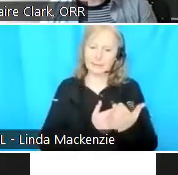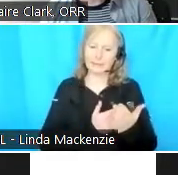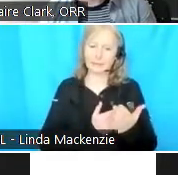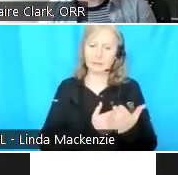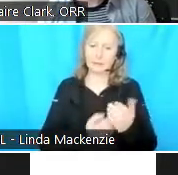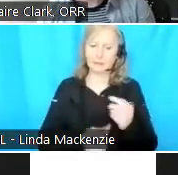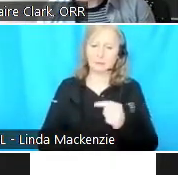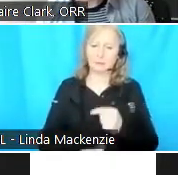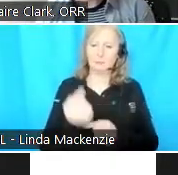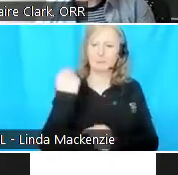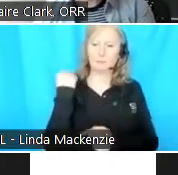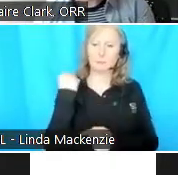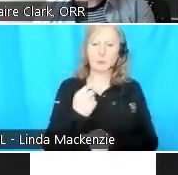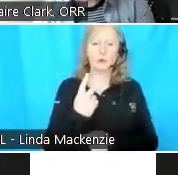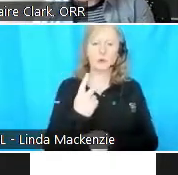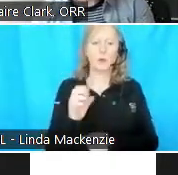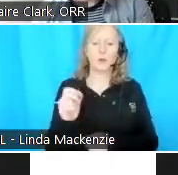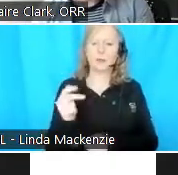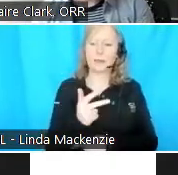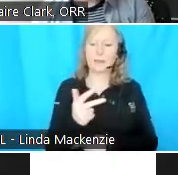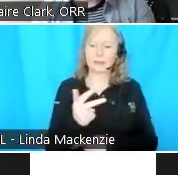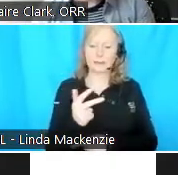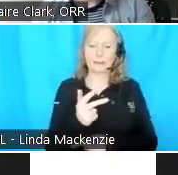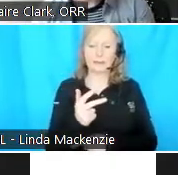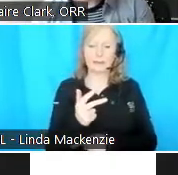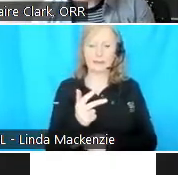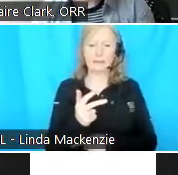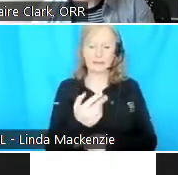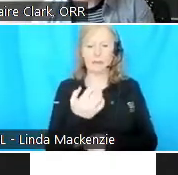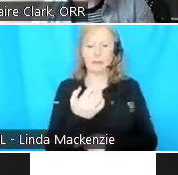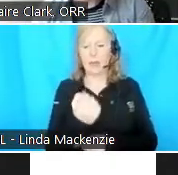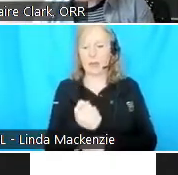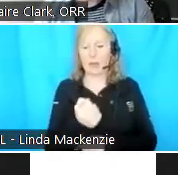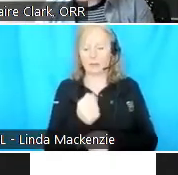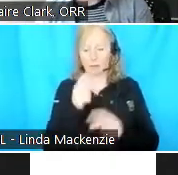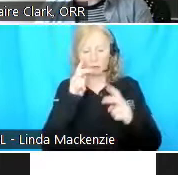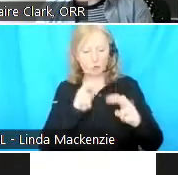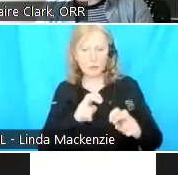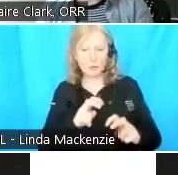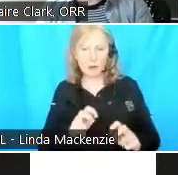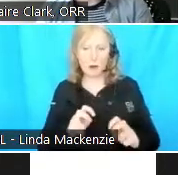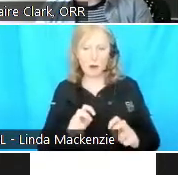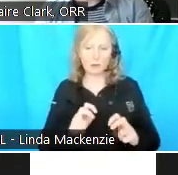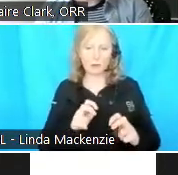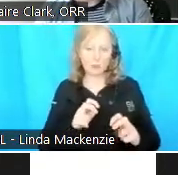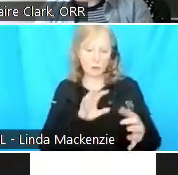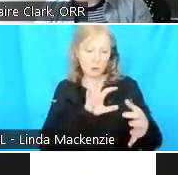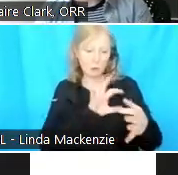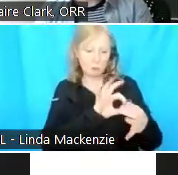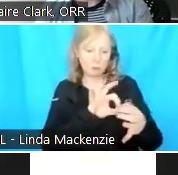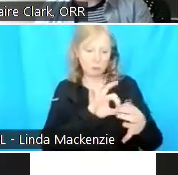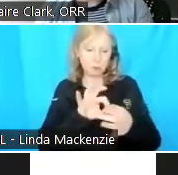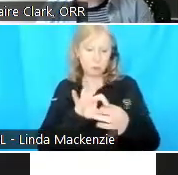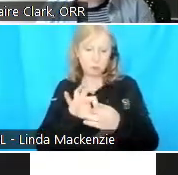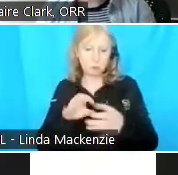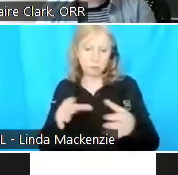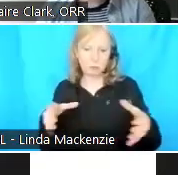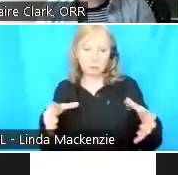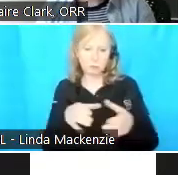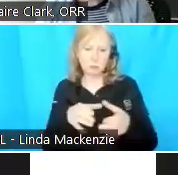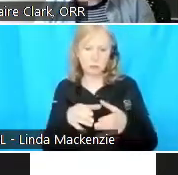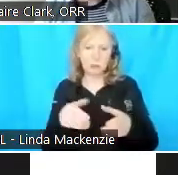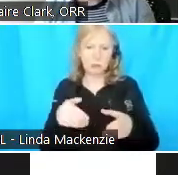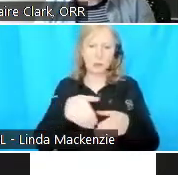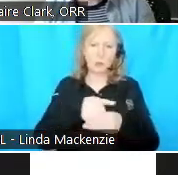in 2018, we went about conducting research and engaging with key stakeholders, including Margaret